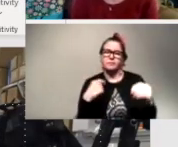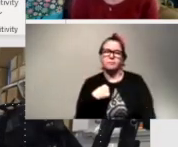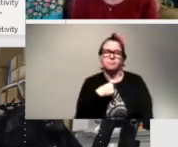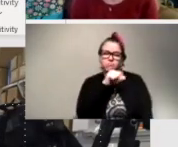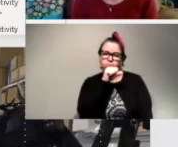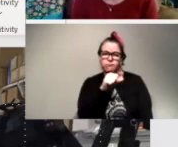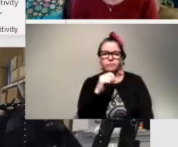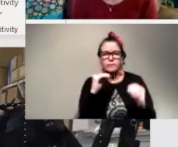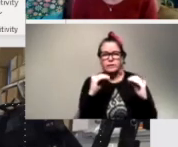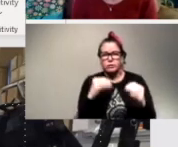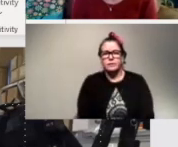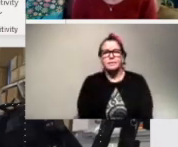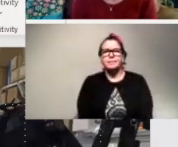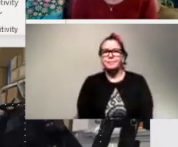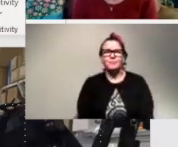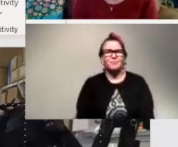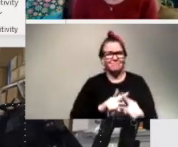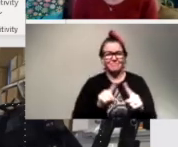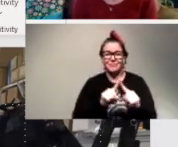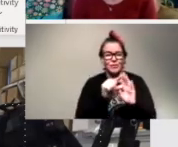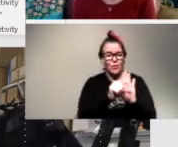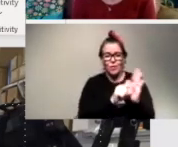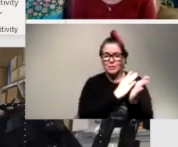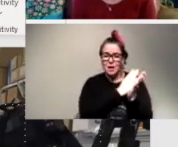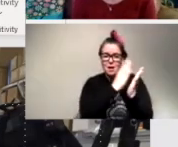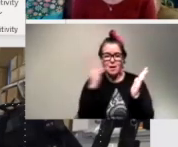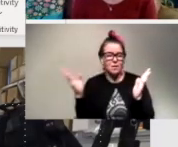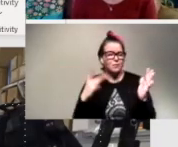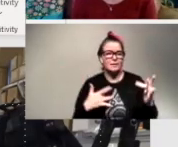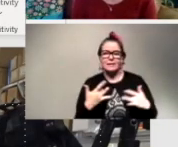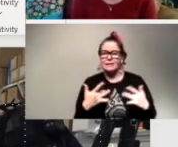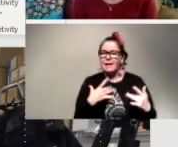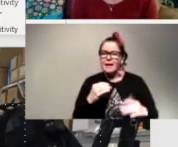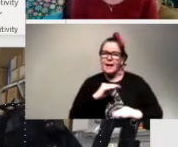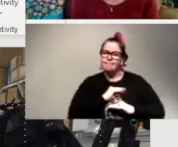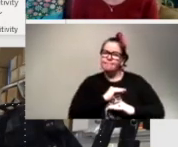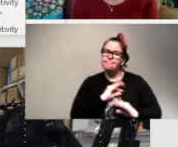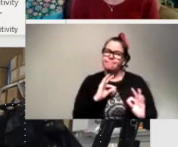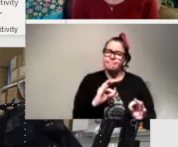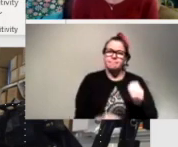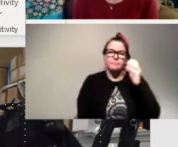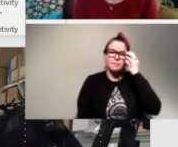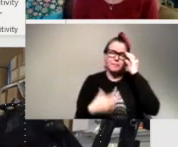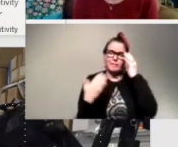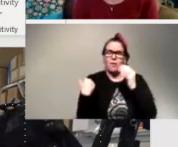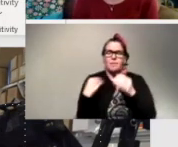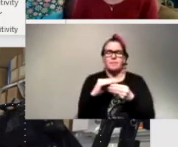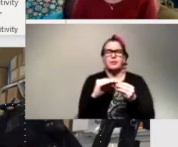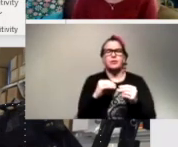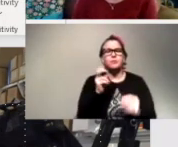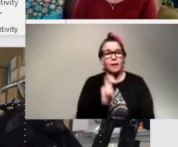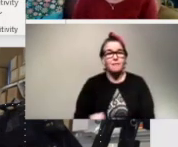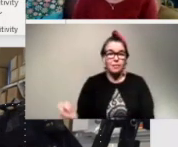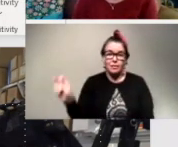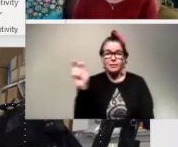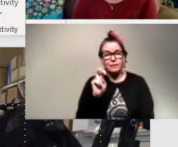love teaching all grades. It's so exciting and fulfilling. As I've already mentioned, I also get to travel a lot. This